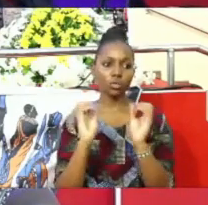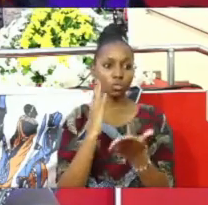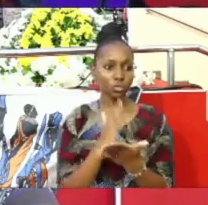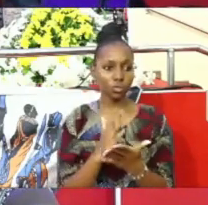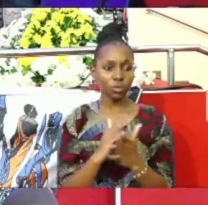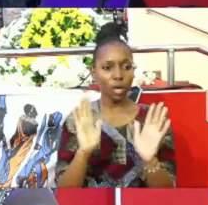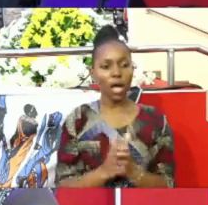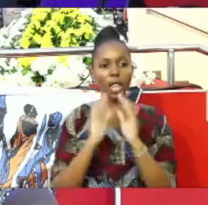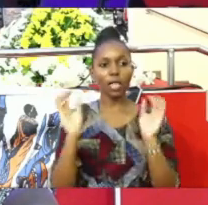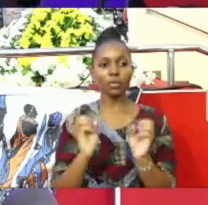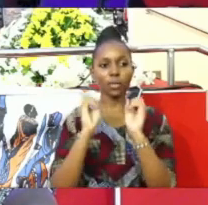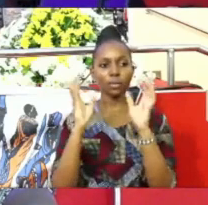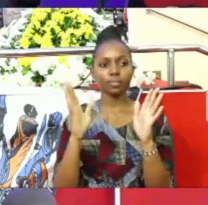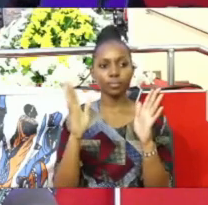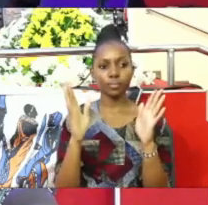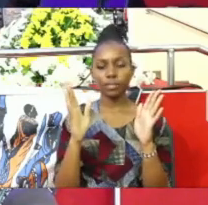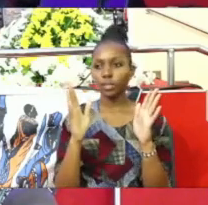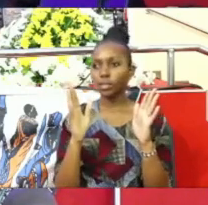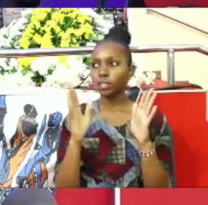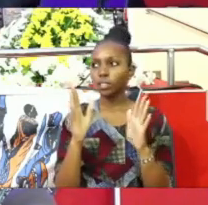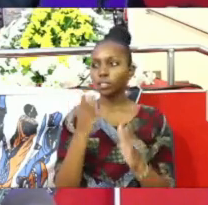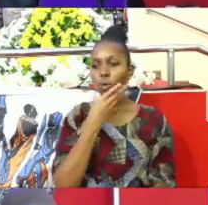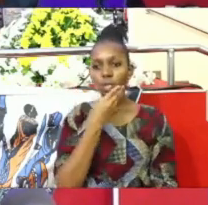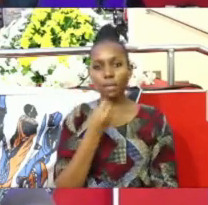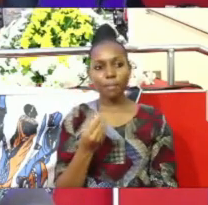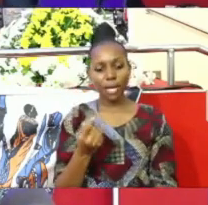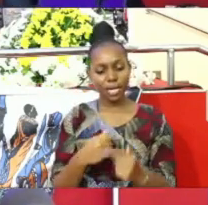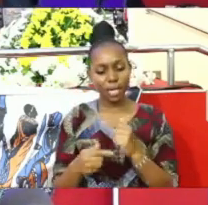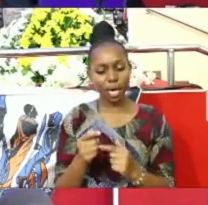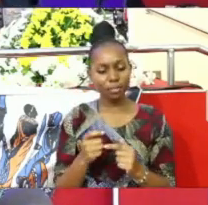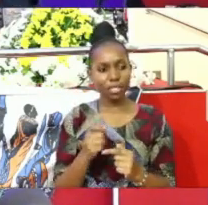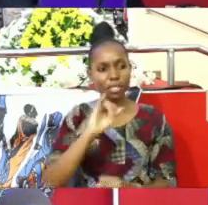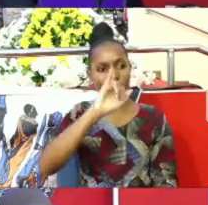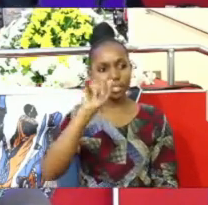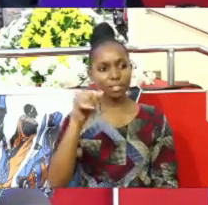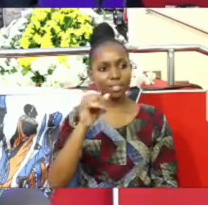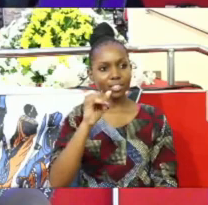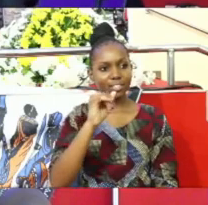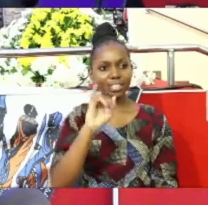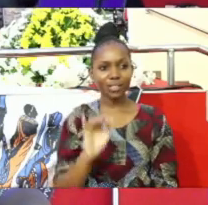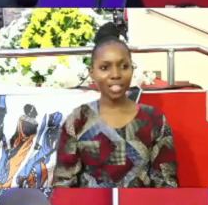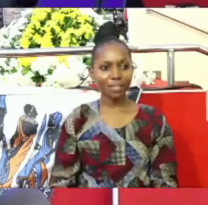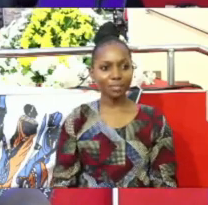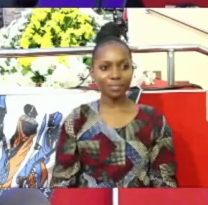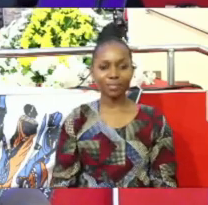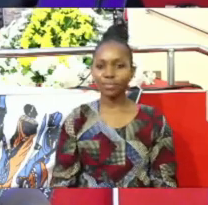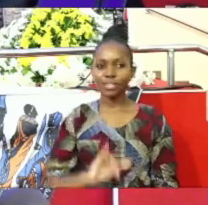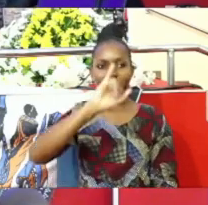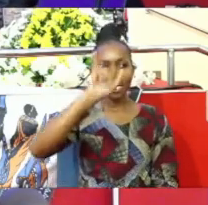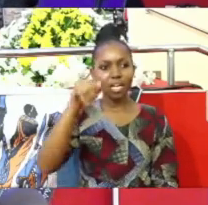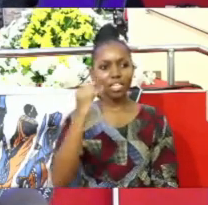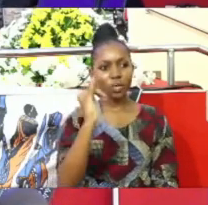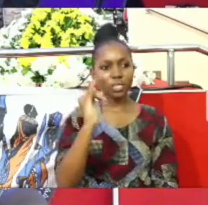Hallelujah. Hallelujah. This man comes to measure Jerusalem. Anakuja katika Yerusalemu. And Zechariah asked this man, na